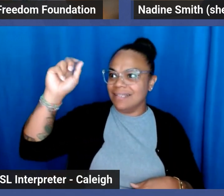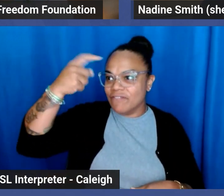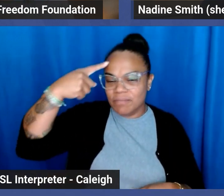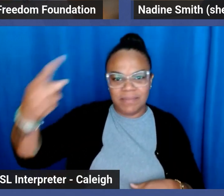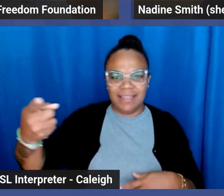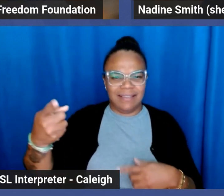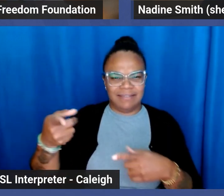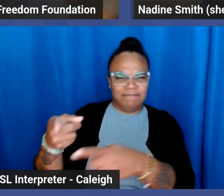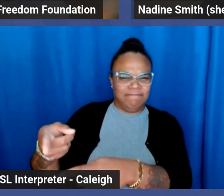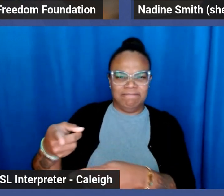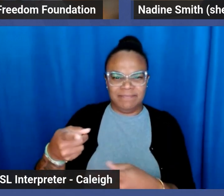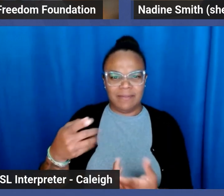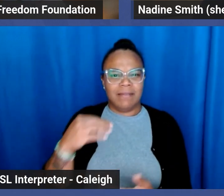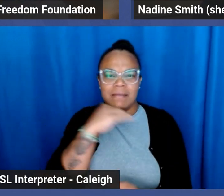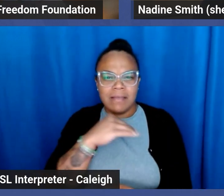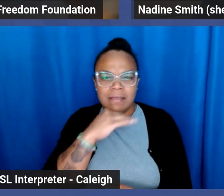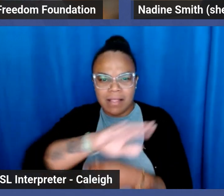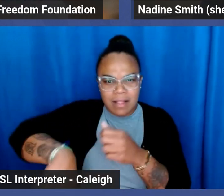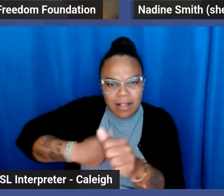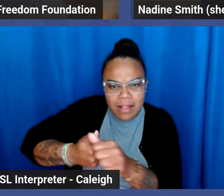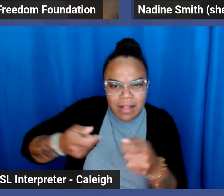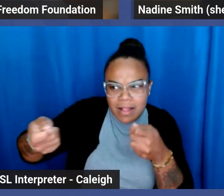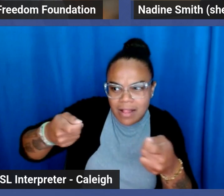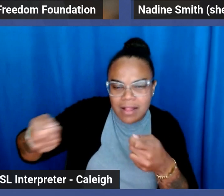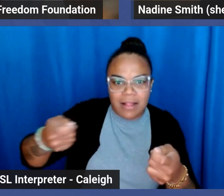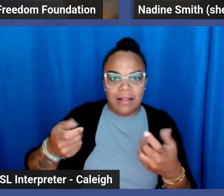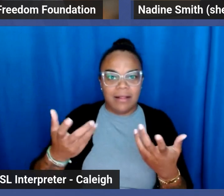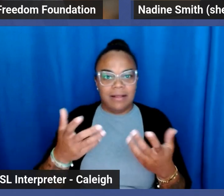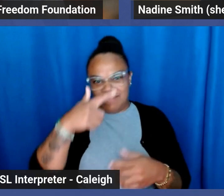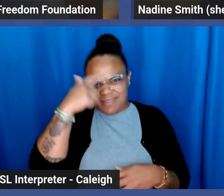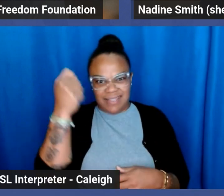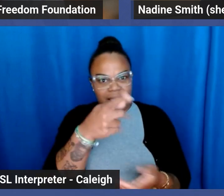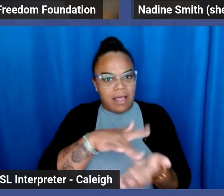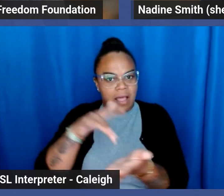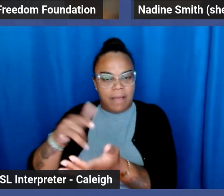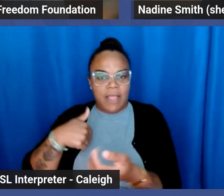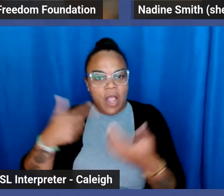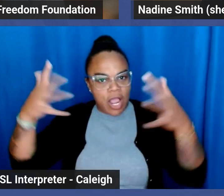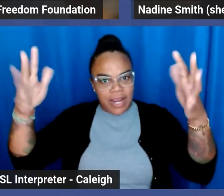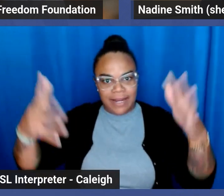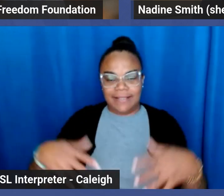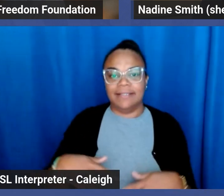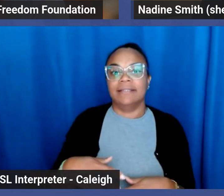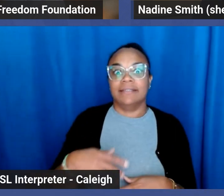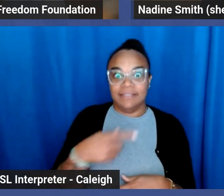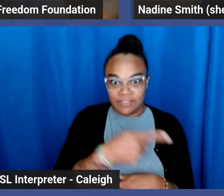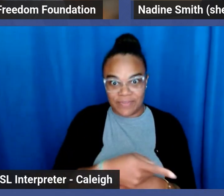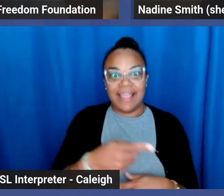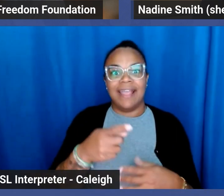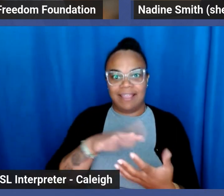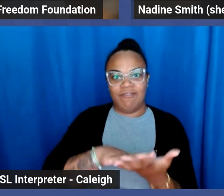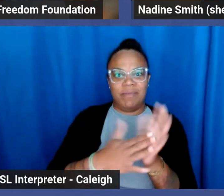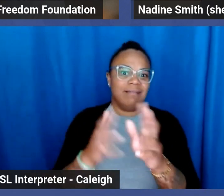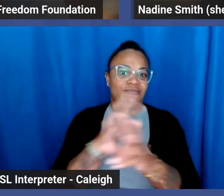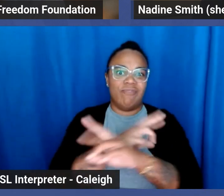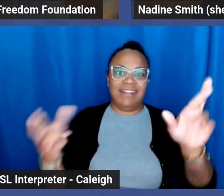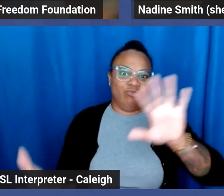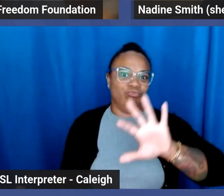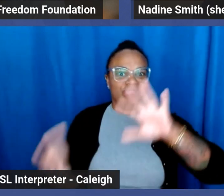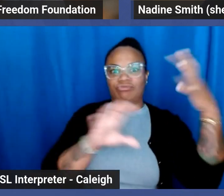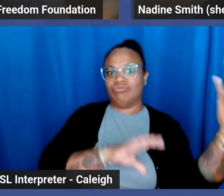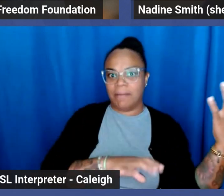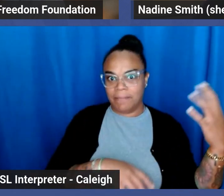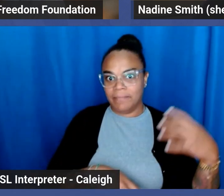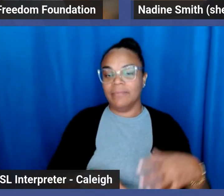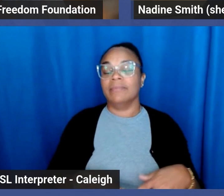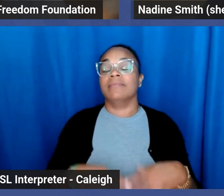Right? And they've positioned themselves as disruptors, and they have created a narrative in